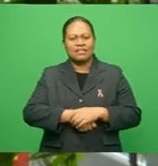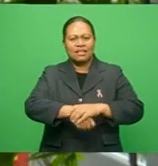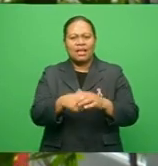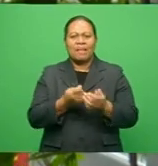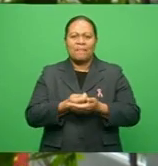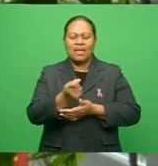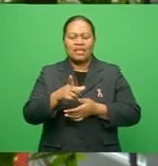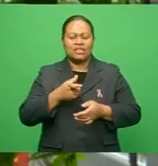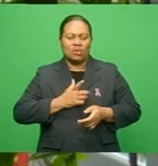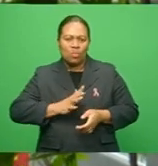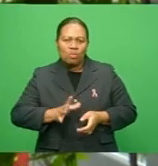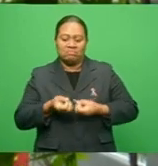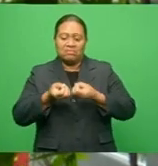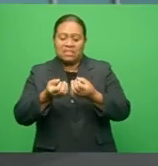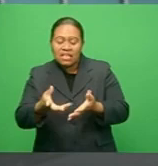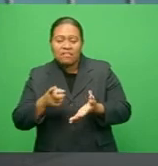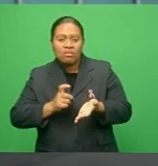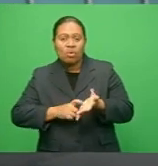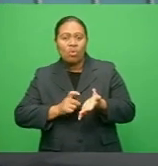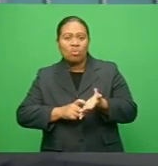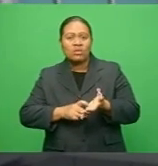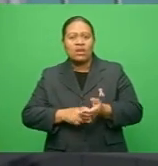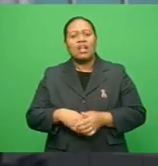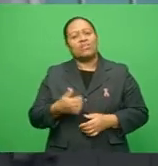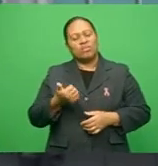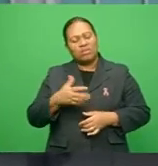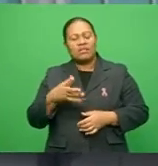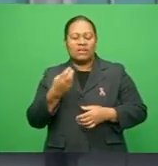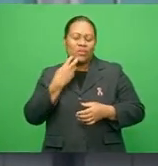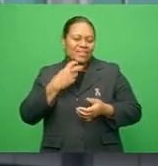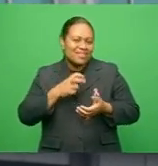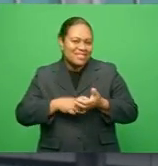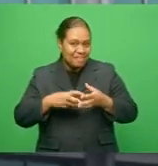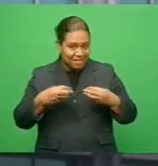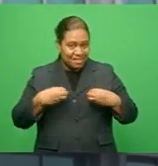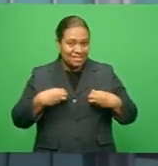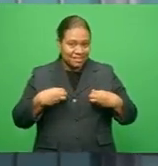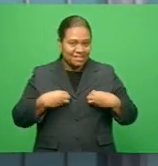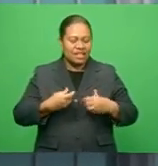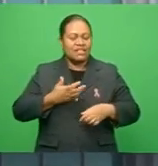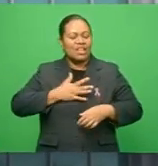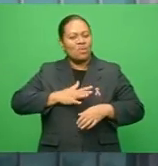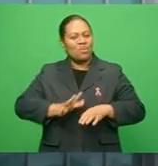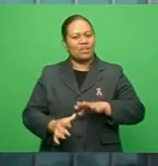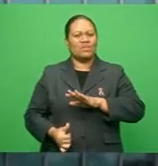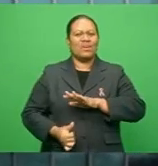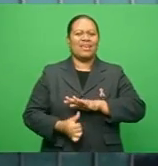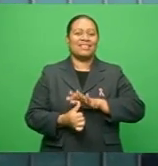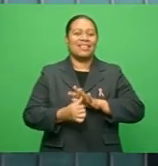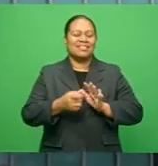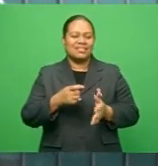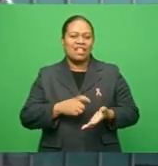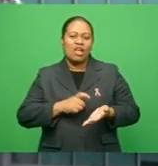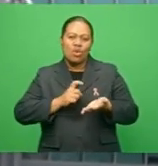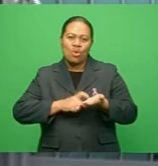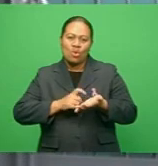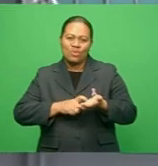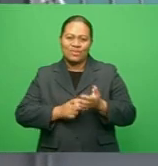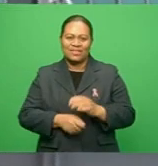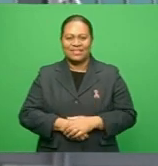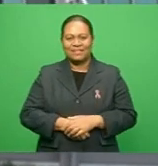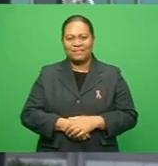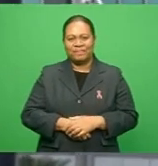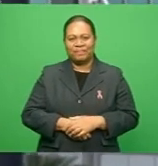who has been given loans. They have registered their business and they want to access such loans. So yes, we